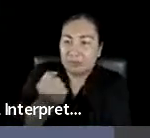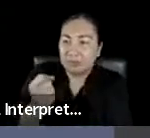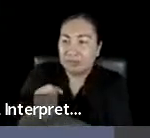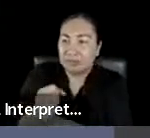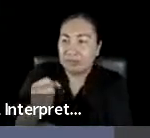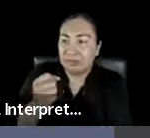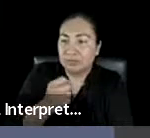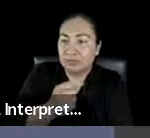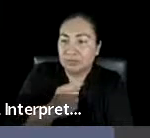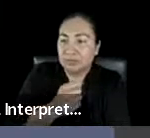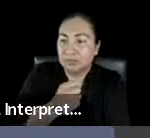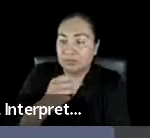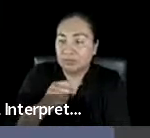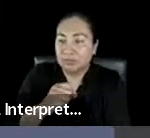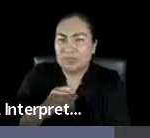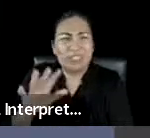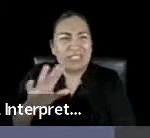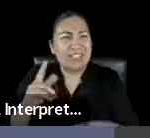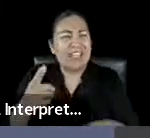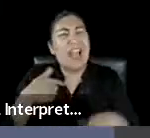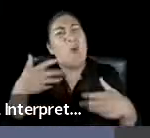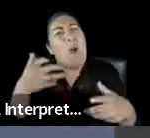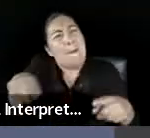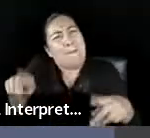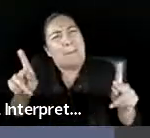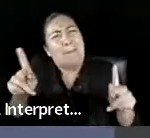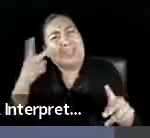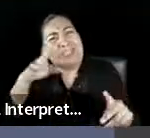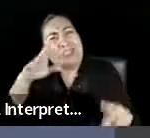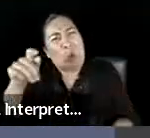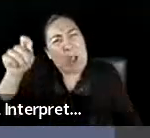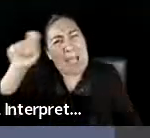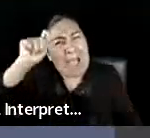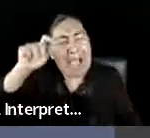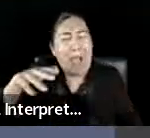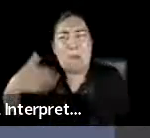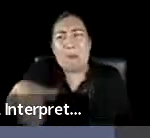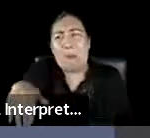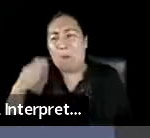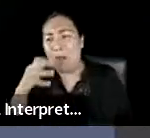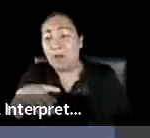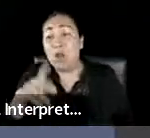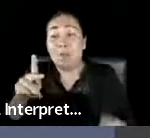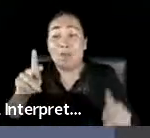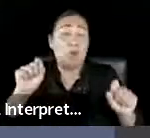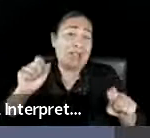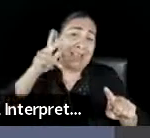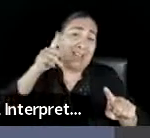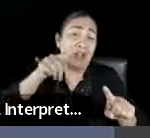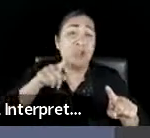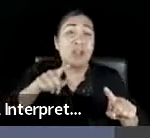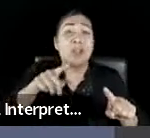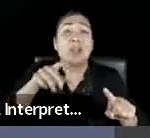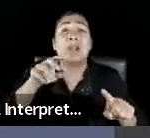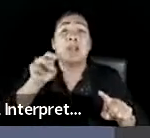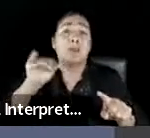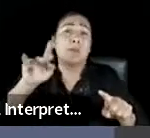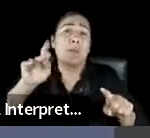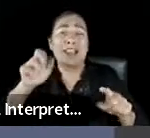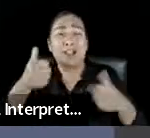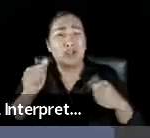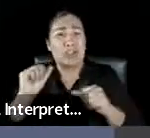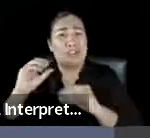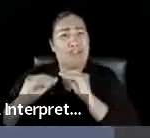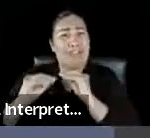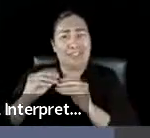I want people to see that hat, man. That hat is remarkable. All right, so people can hear you. Mike's going to keep working on his end to get you on stage,